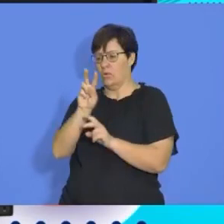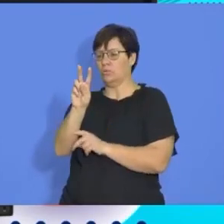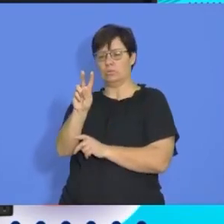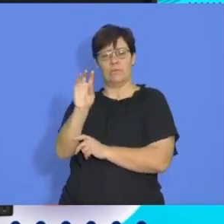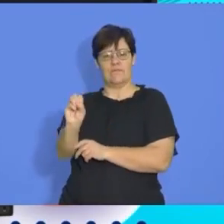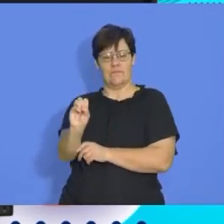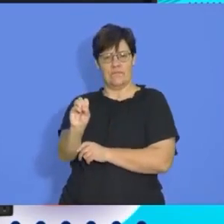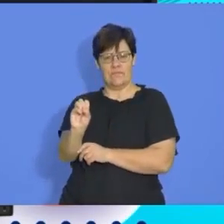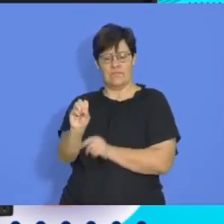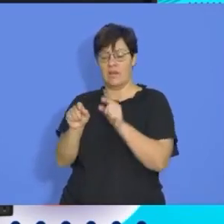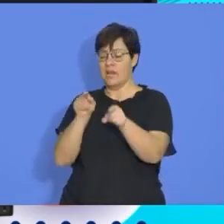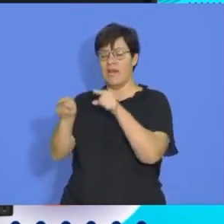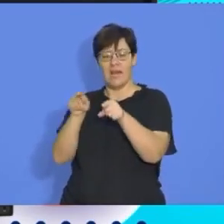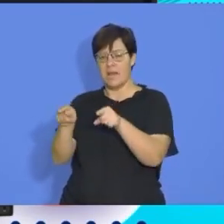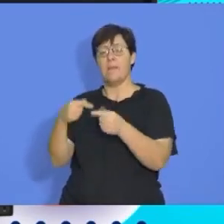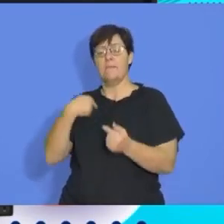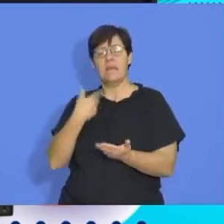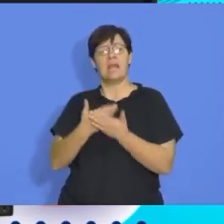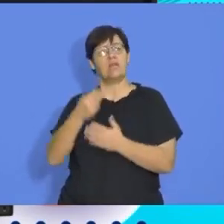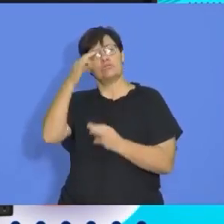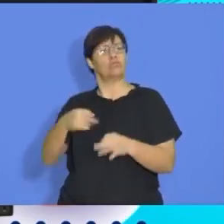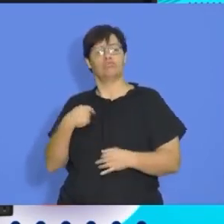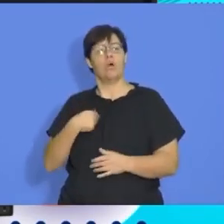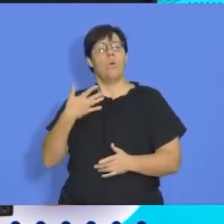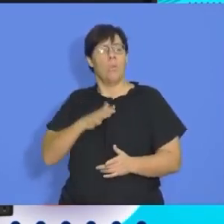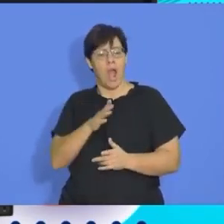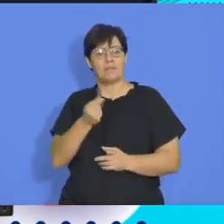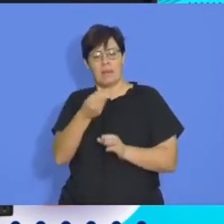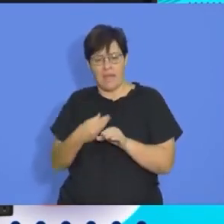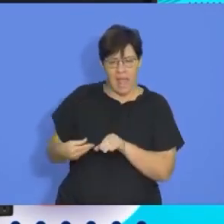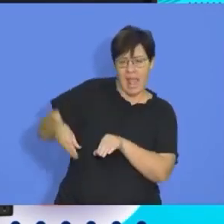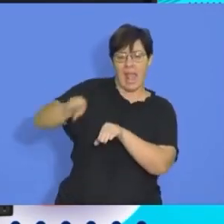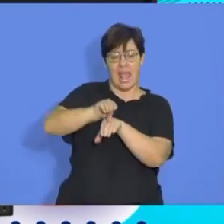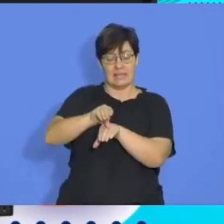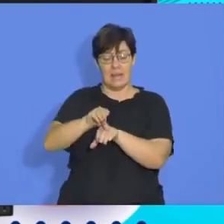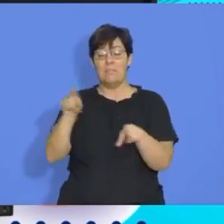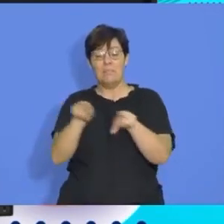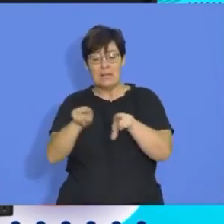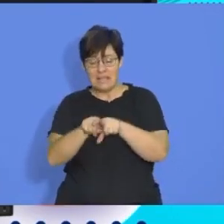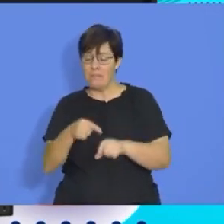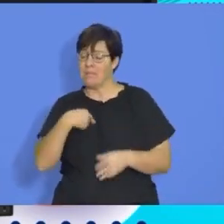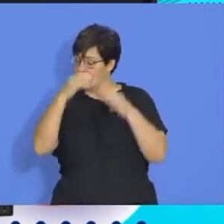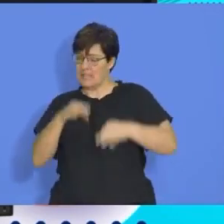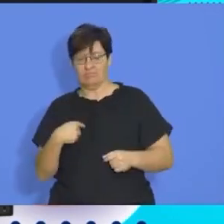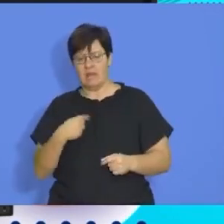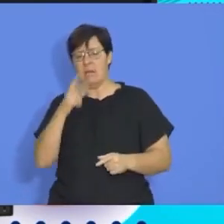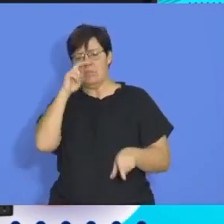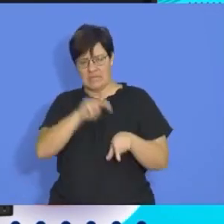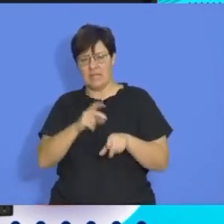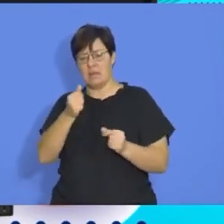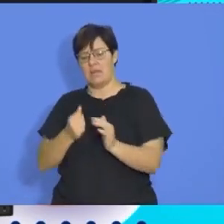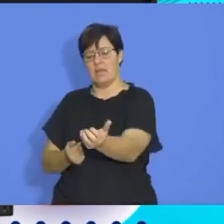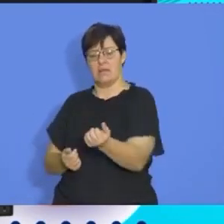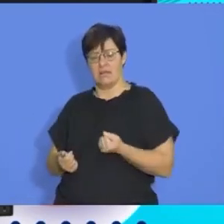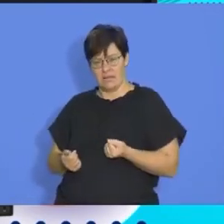partners, the partners could at any point in time increase their capital, but they can also decrease their